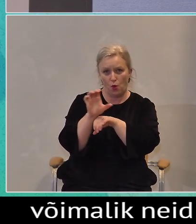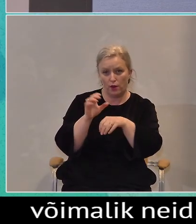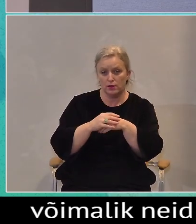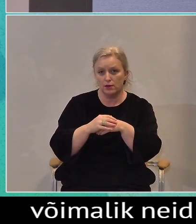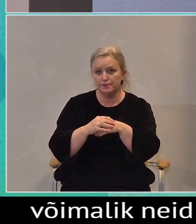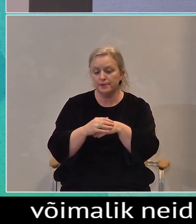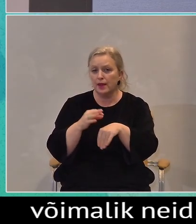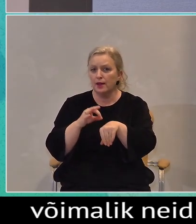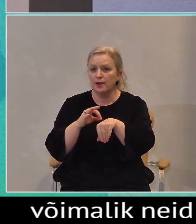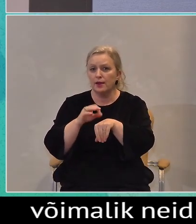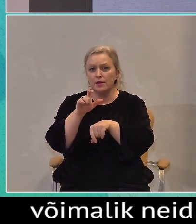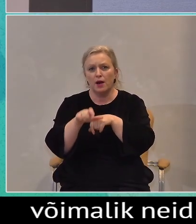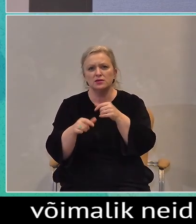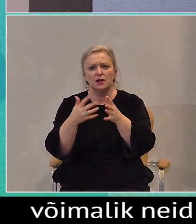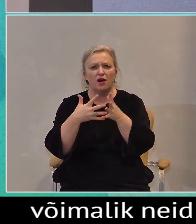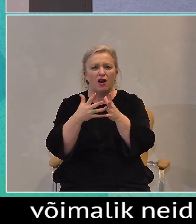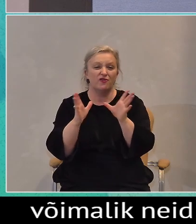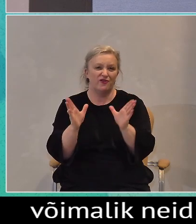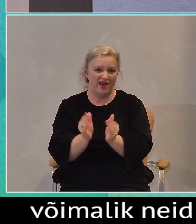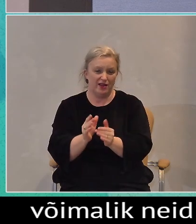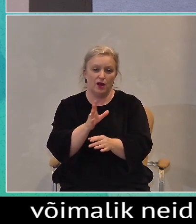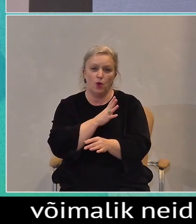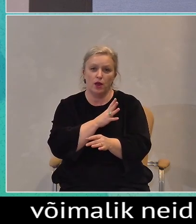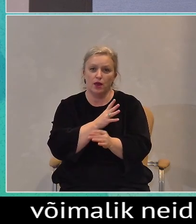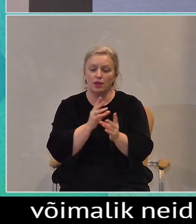shorter fragment isoforms.